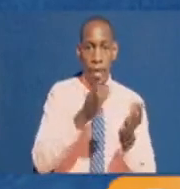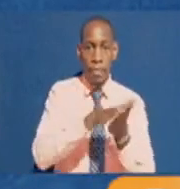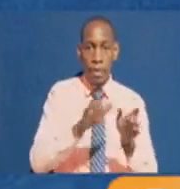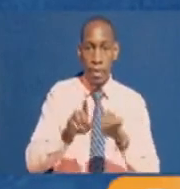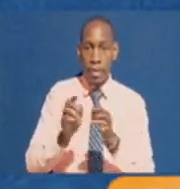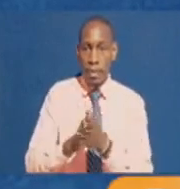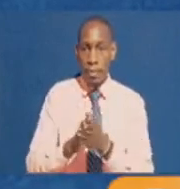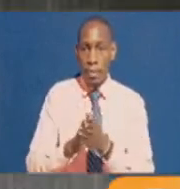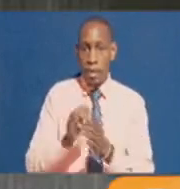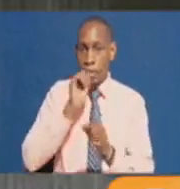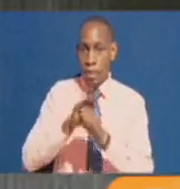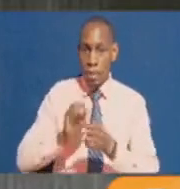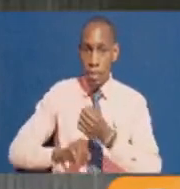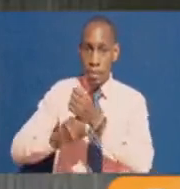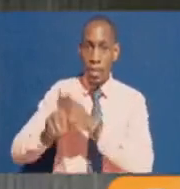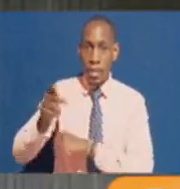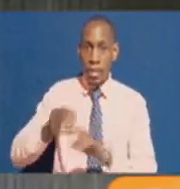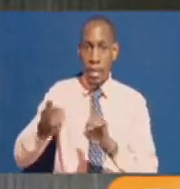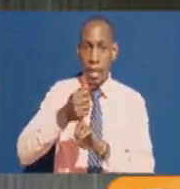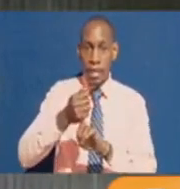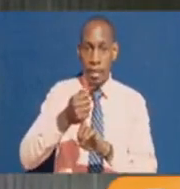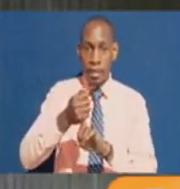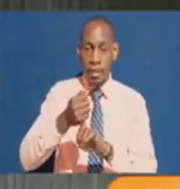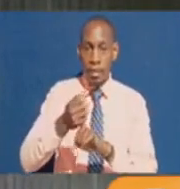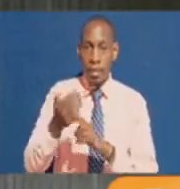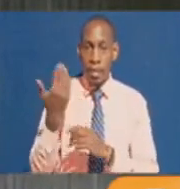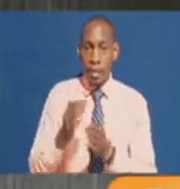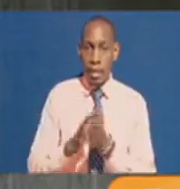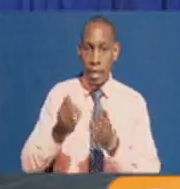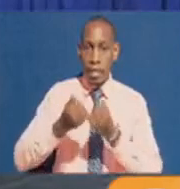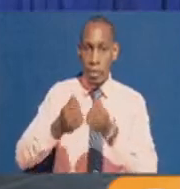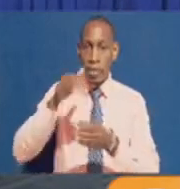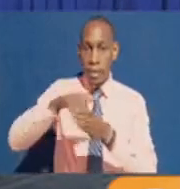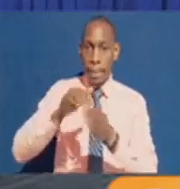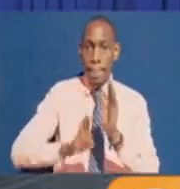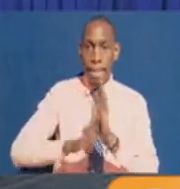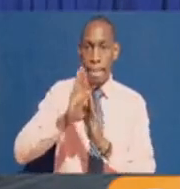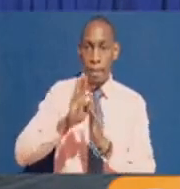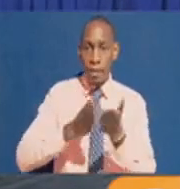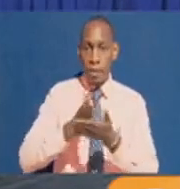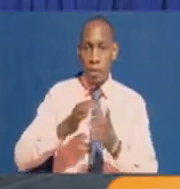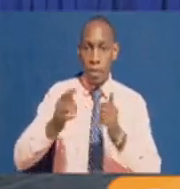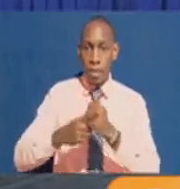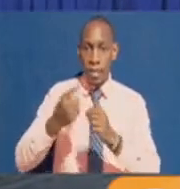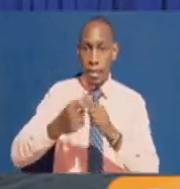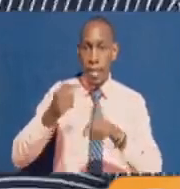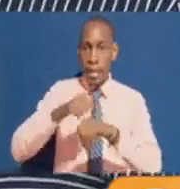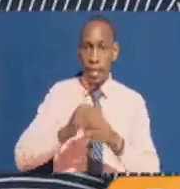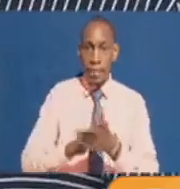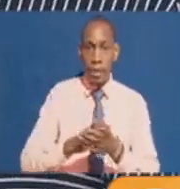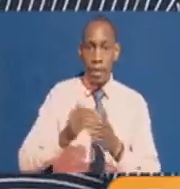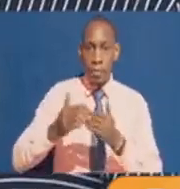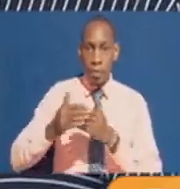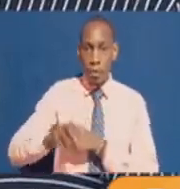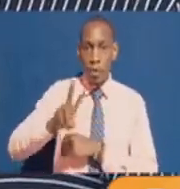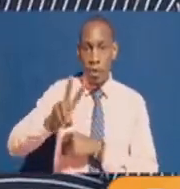subsequently committed to support Kenya achieve her green, resilient and inclusive development through a six-year period to